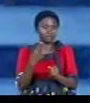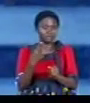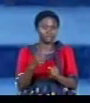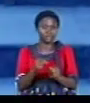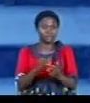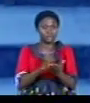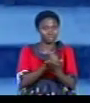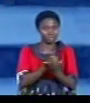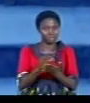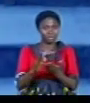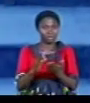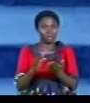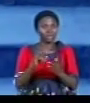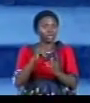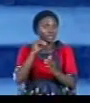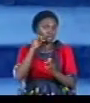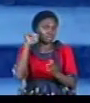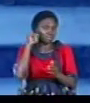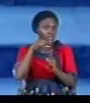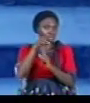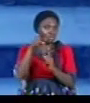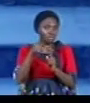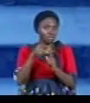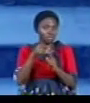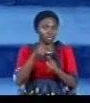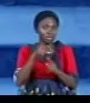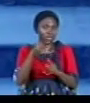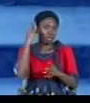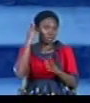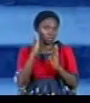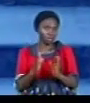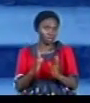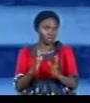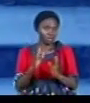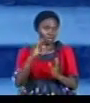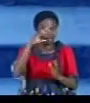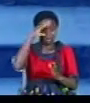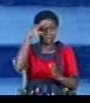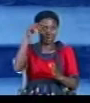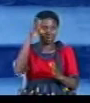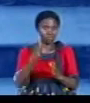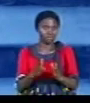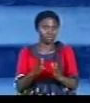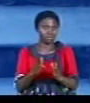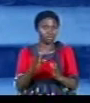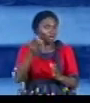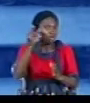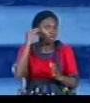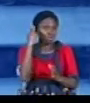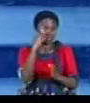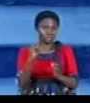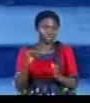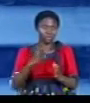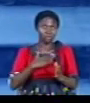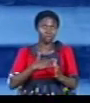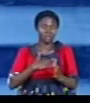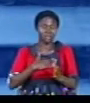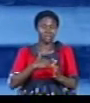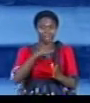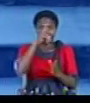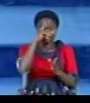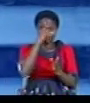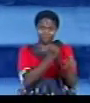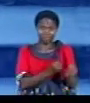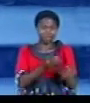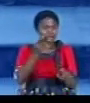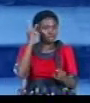our general superintendent, was preaching, my faith was lifted. So during the prayer,